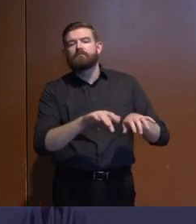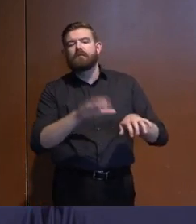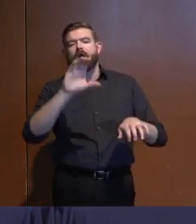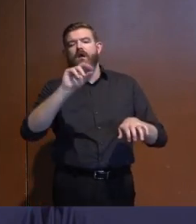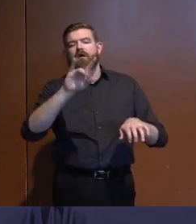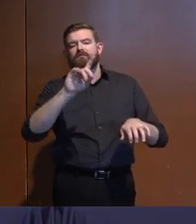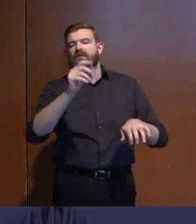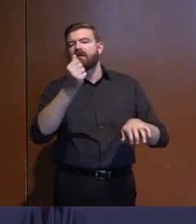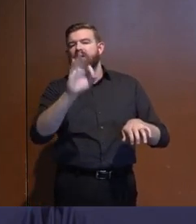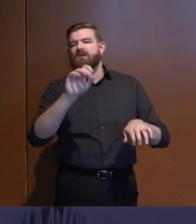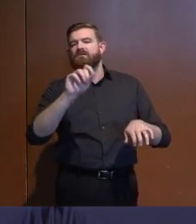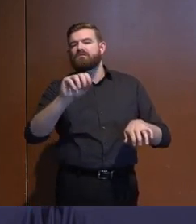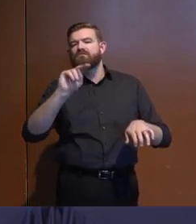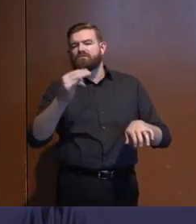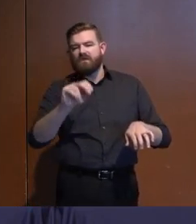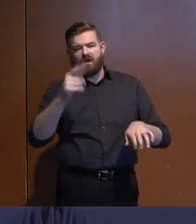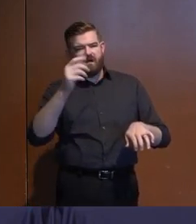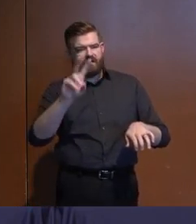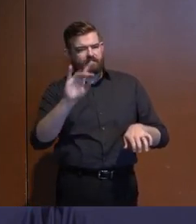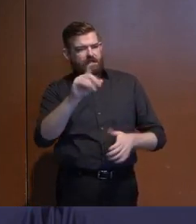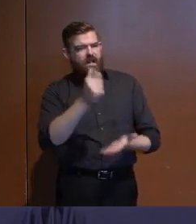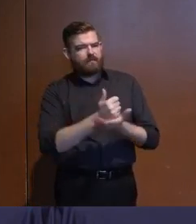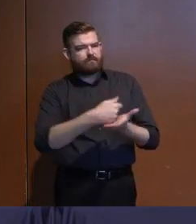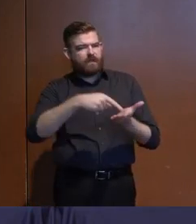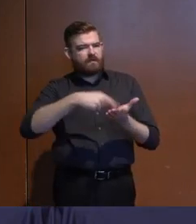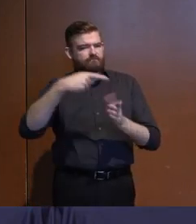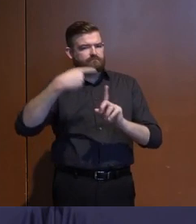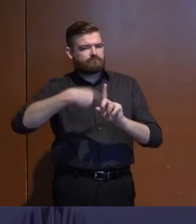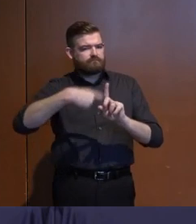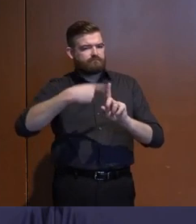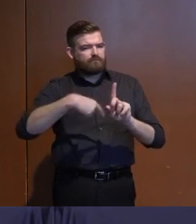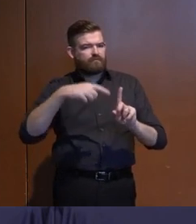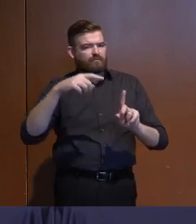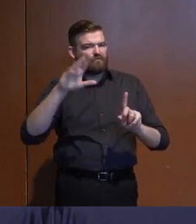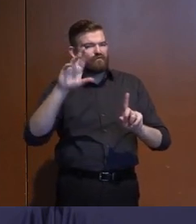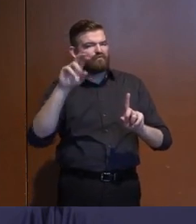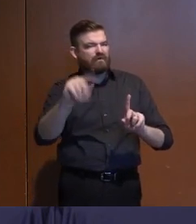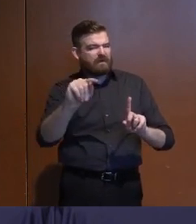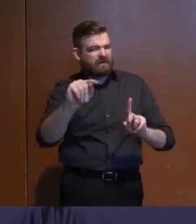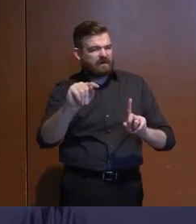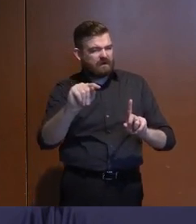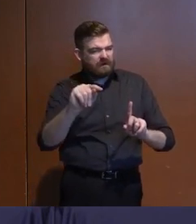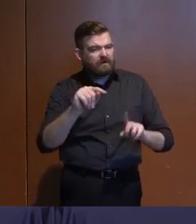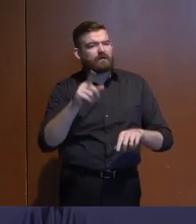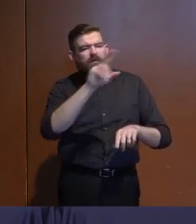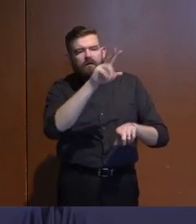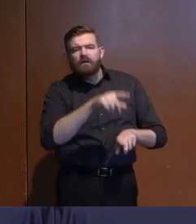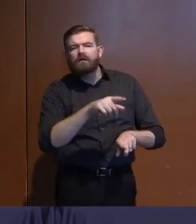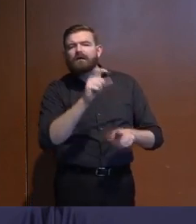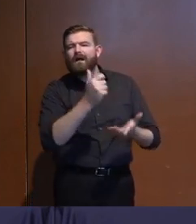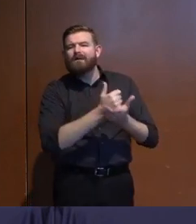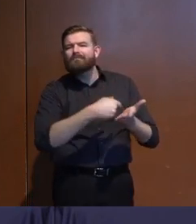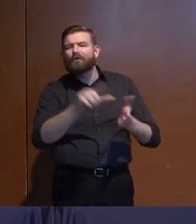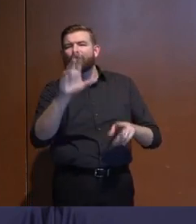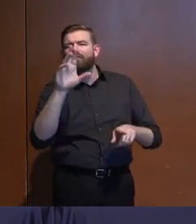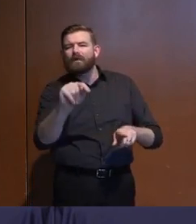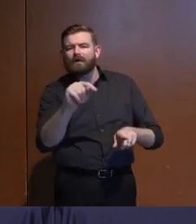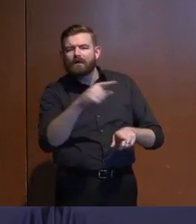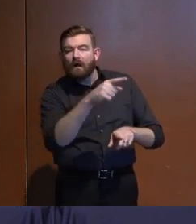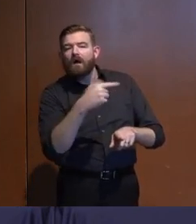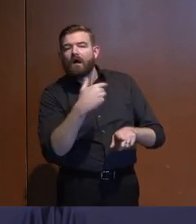covid19.nj.gov to do a quick search for rental assistance, and you will find information and a link to the resources